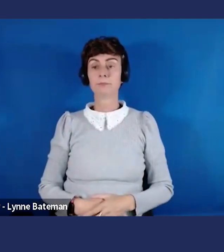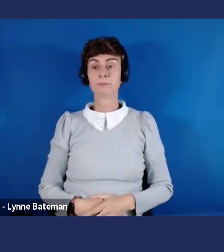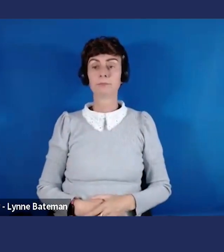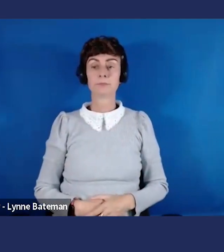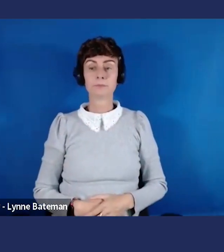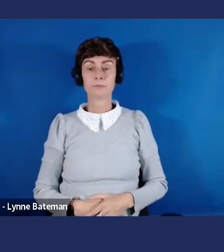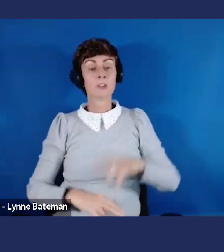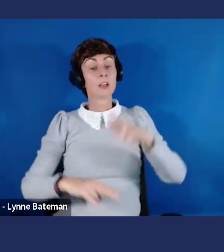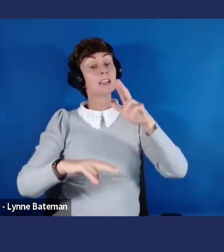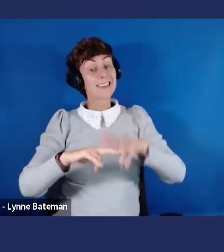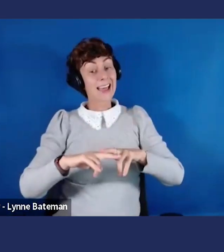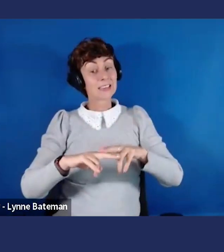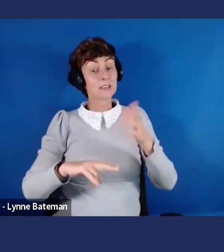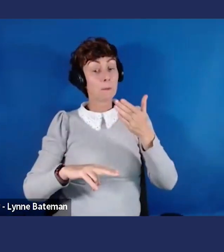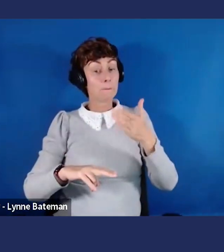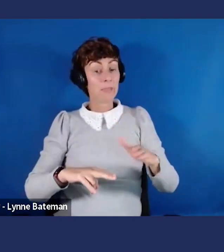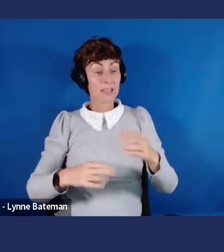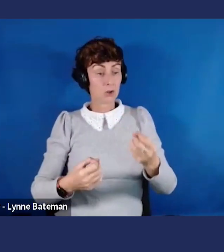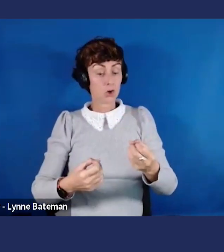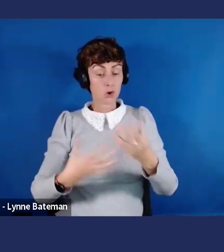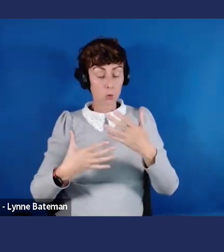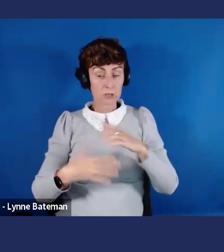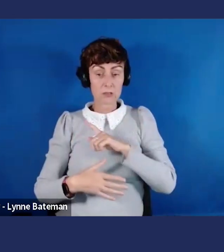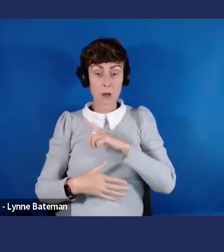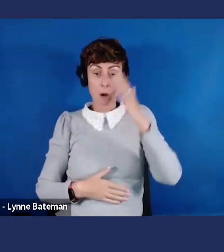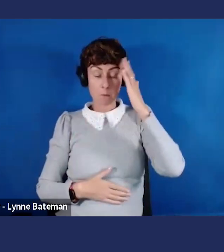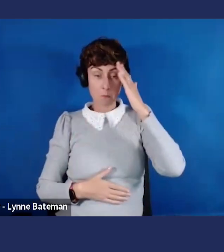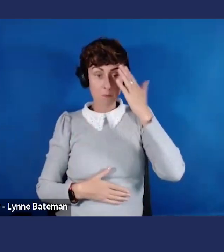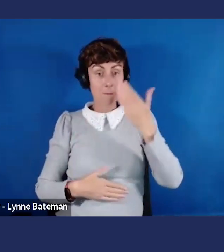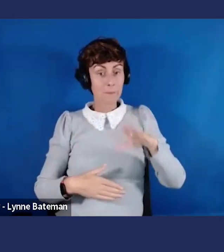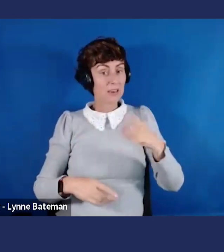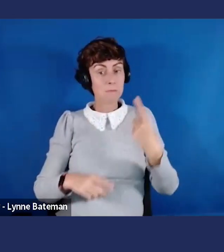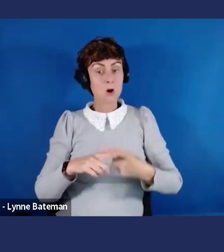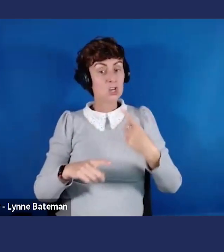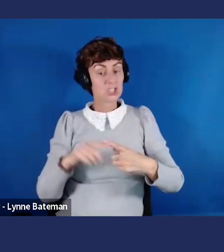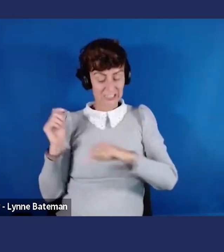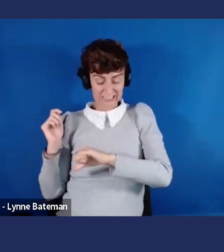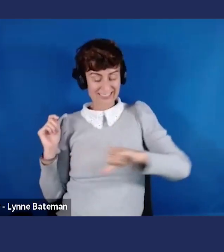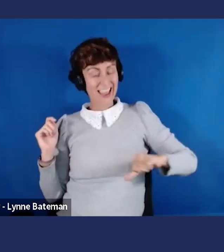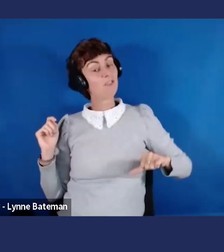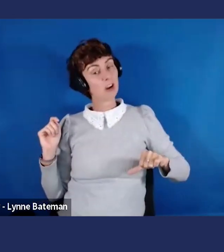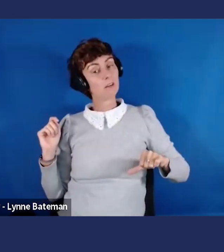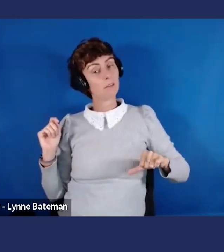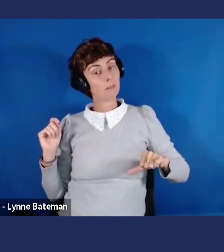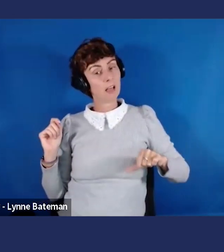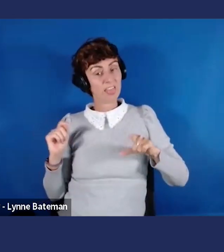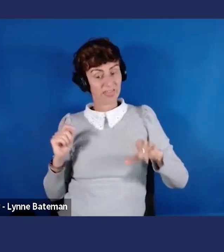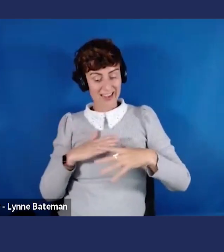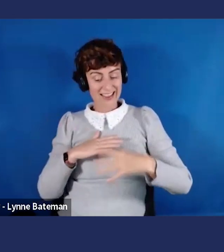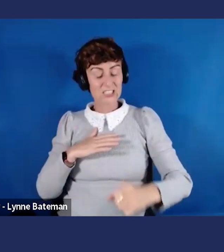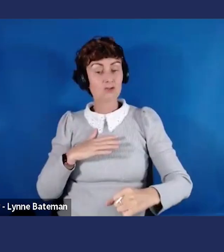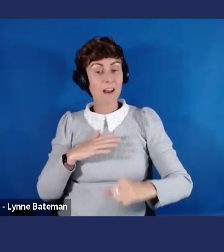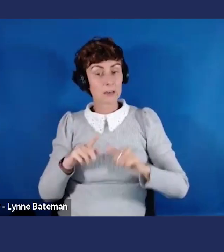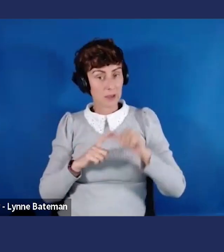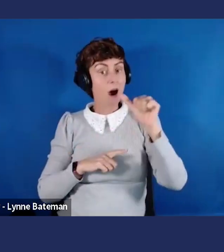We've had dads who've come to us where mums have had emergency cesarean sections and then hysterectomies